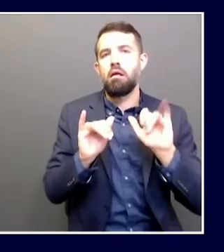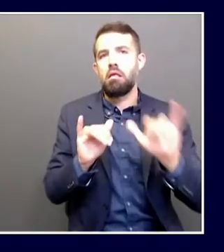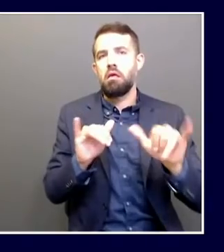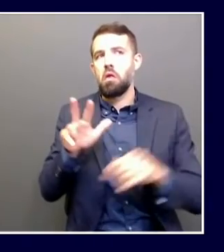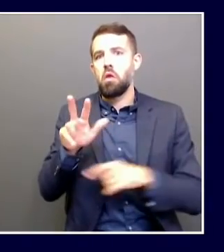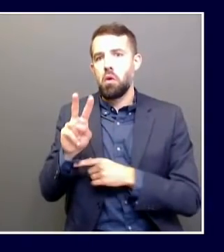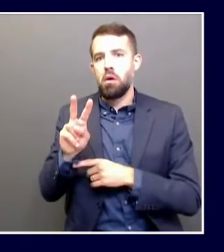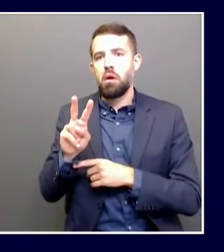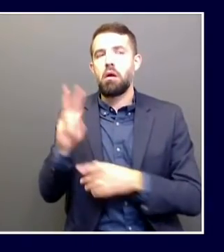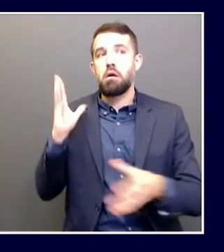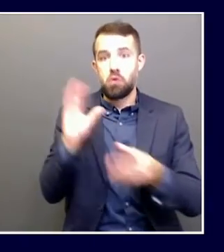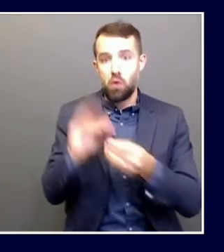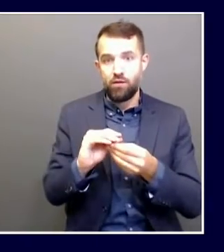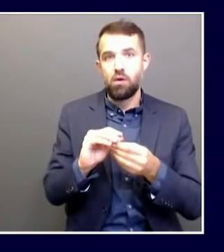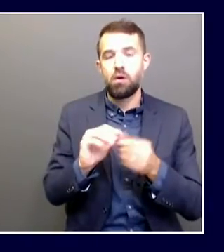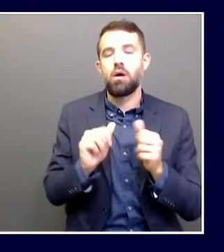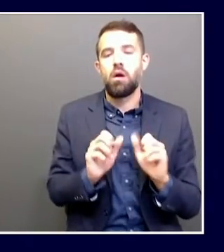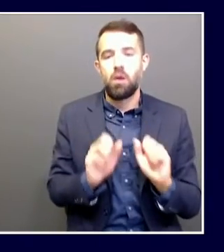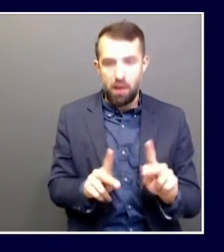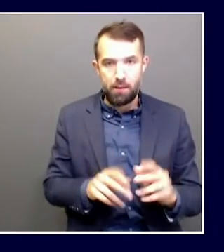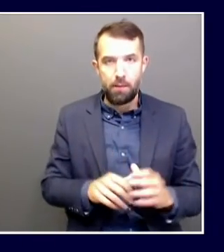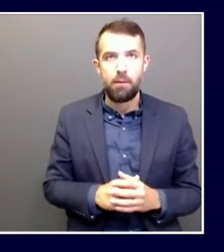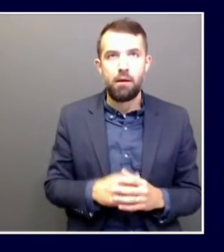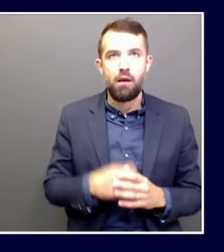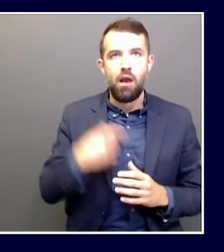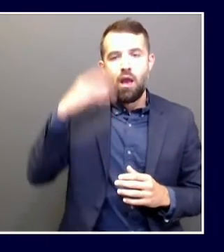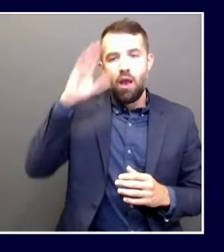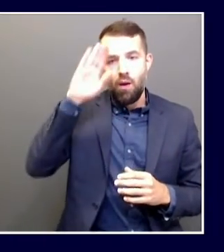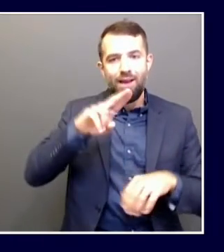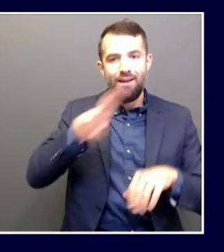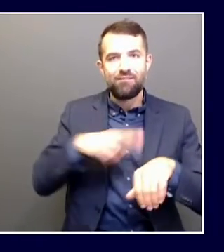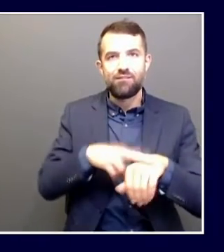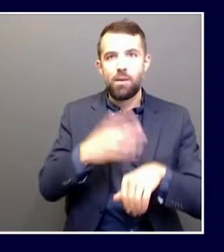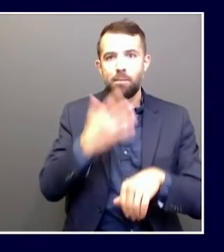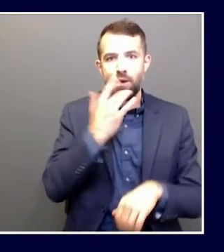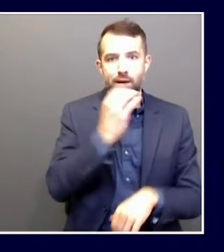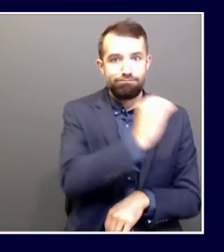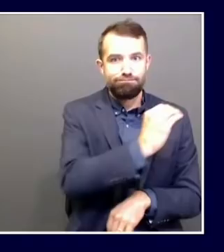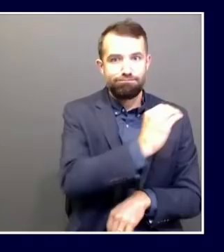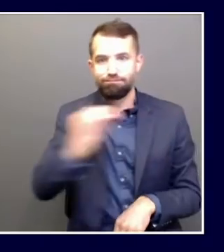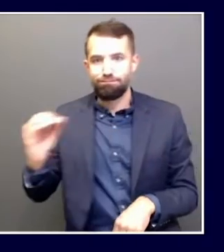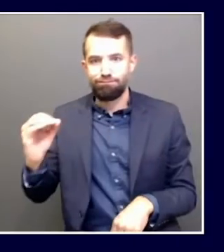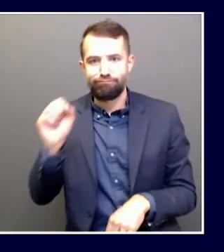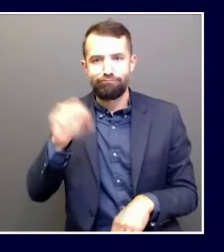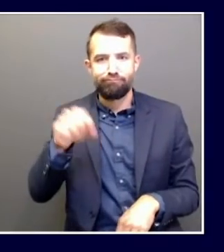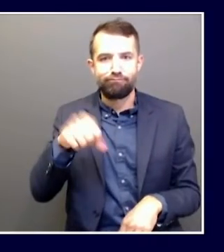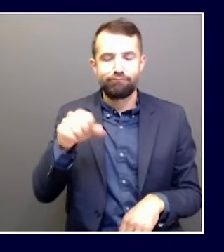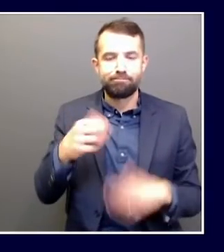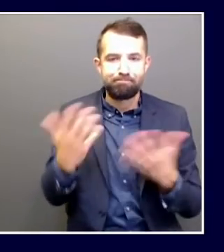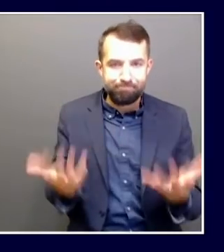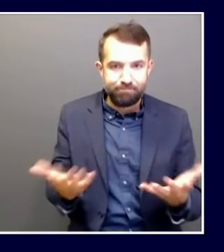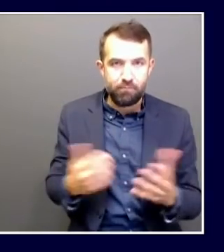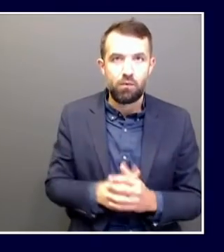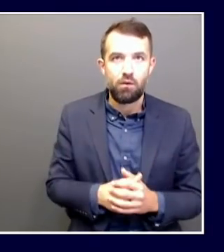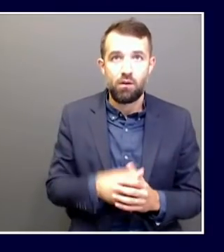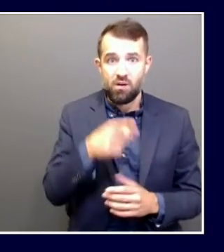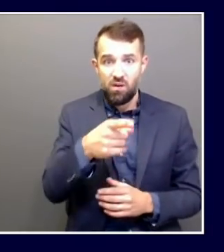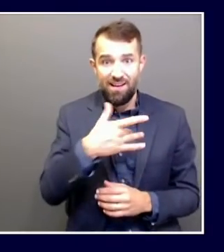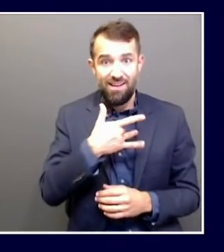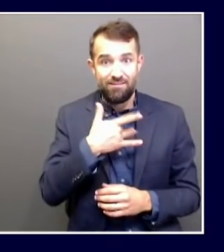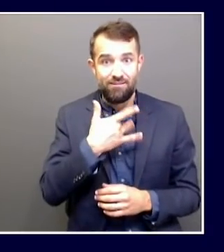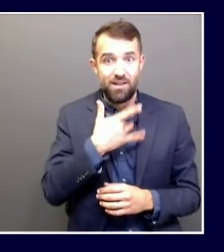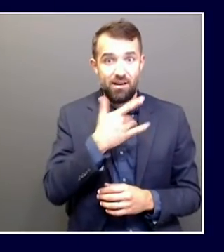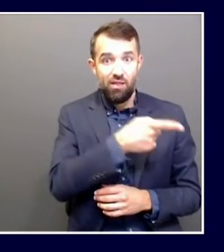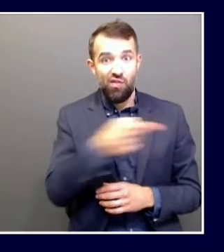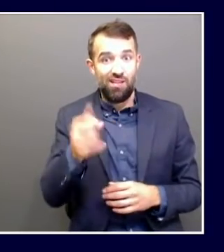obviously we would love all these numbers to be 0, but these are these figures, would you describe them as manageable for the state's